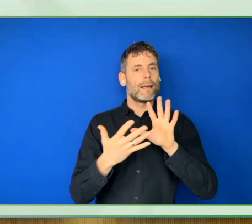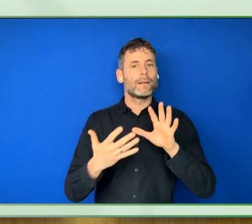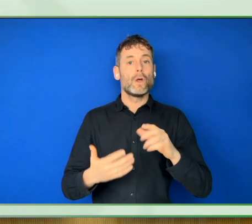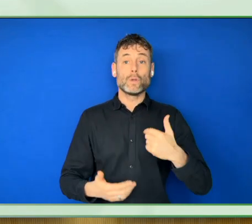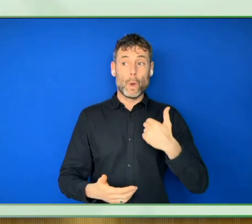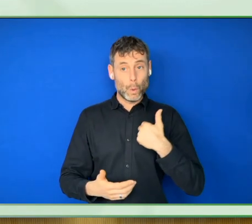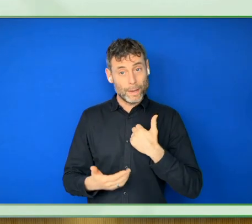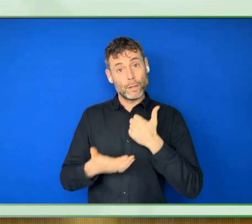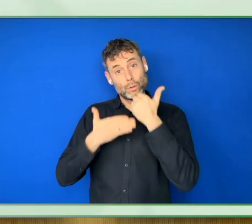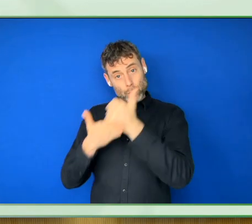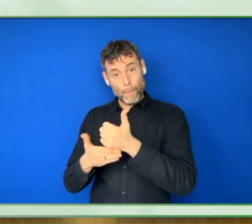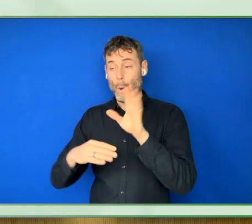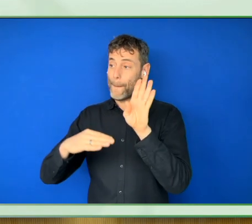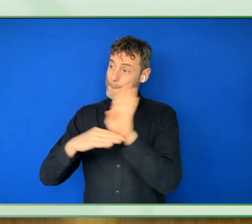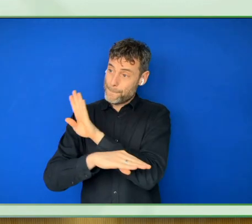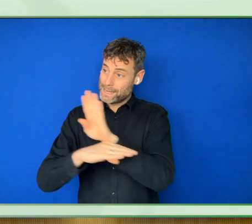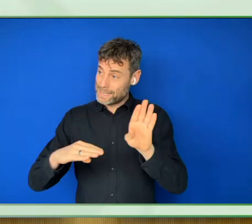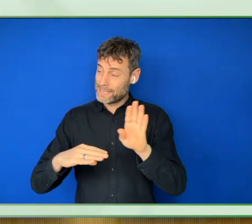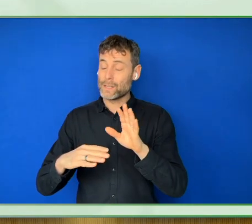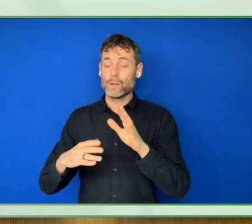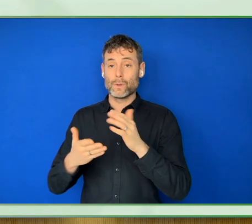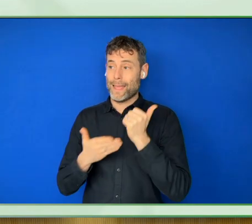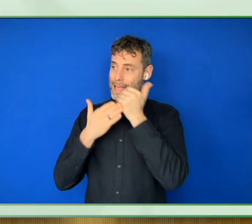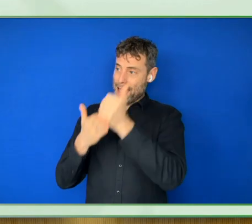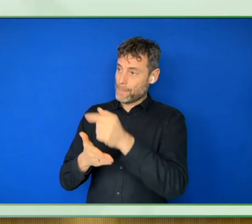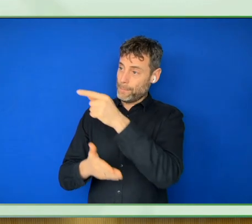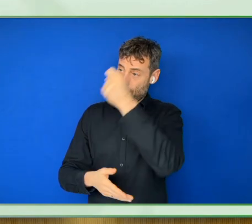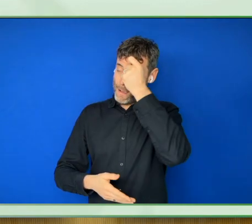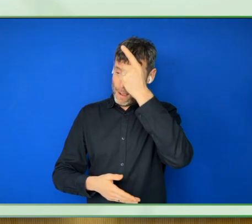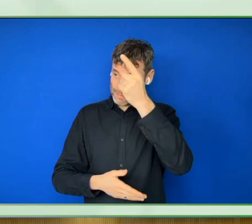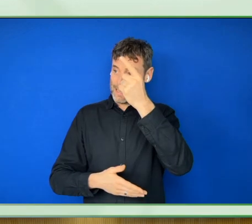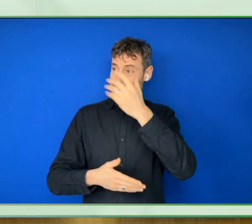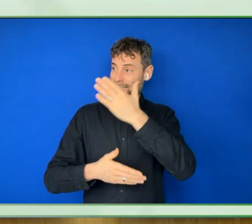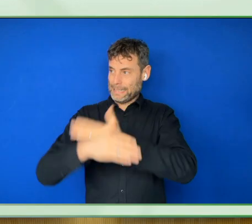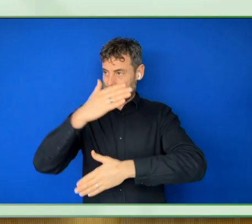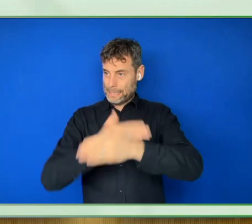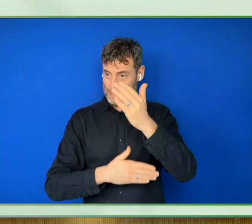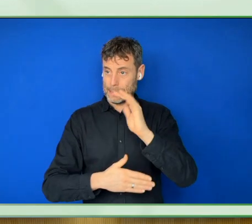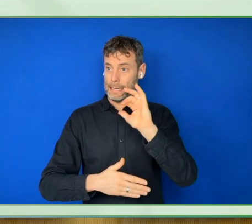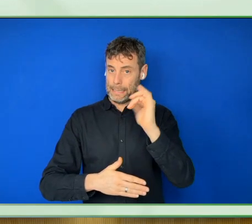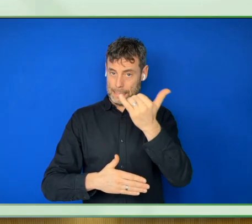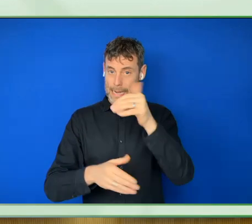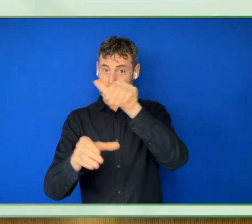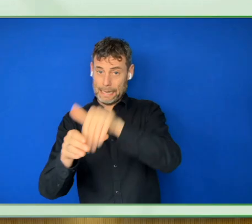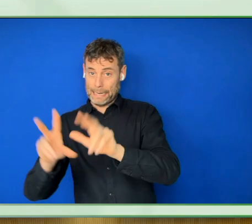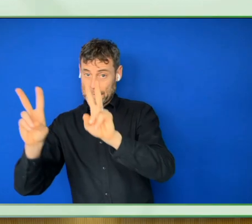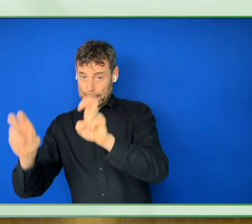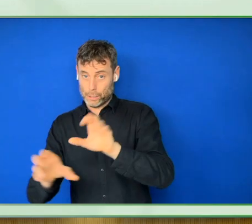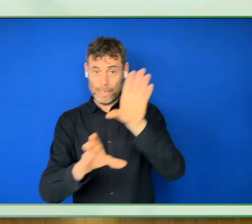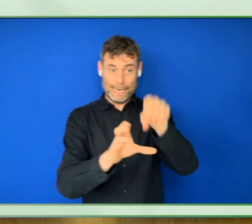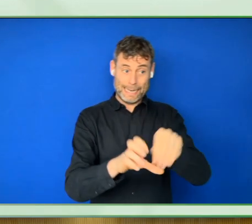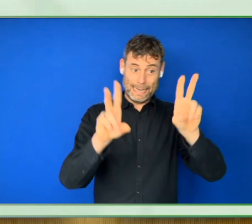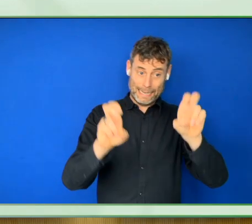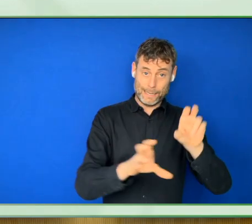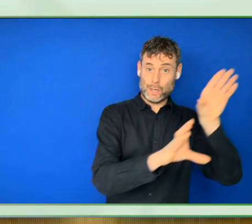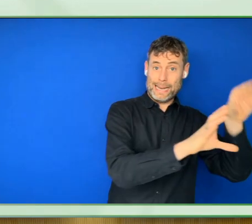an unsurmountable barrier. We can work on this. Yes, there are so many different types of